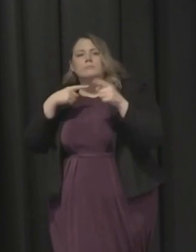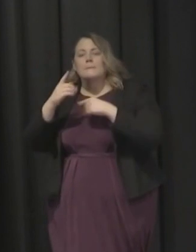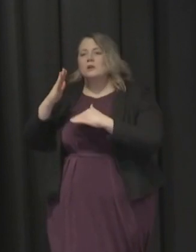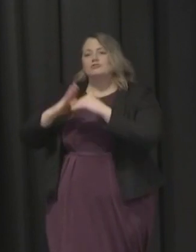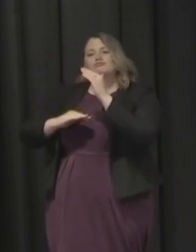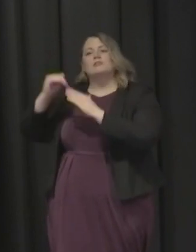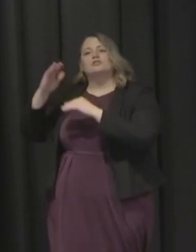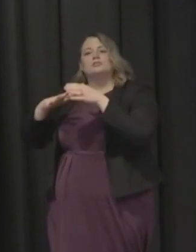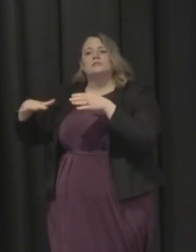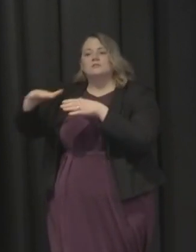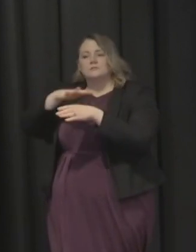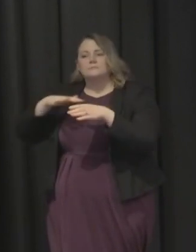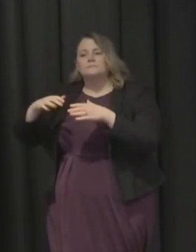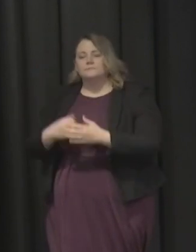myself,